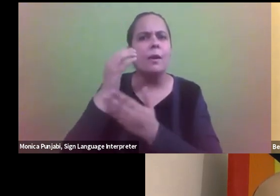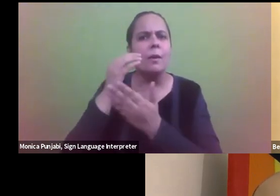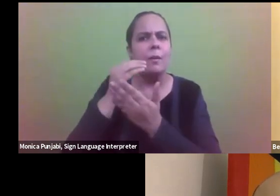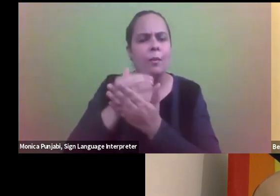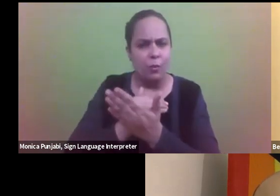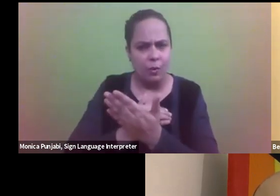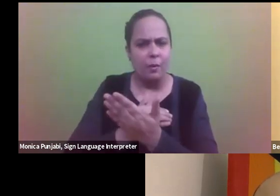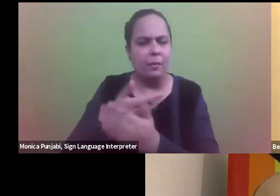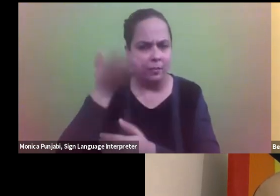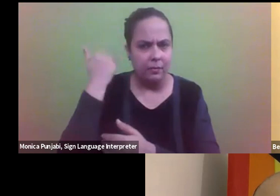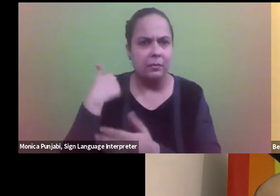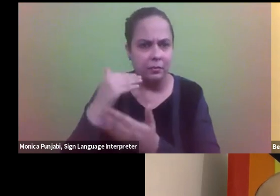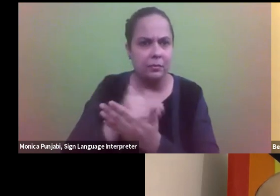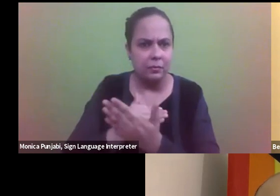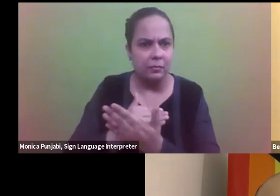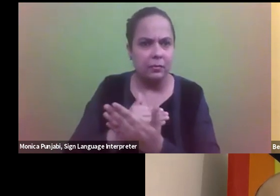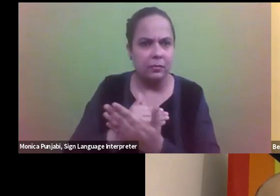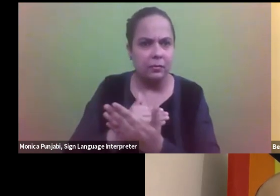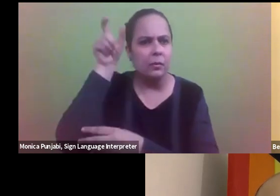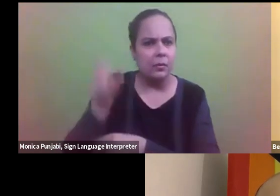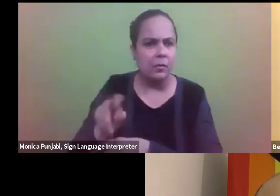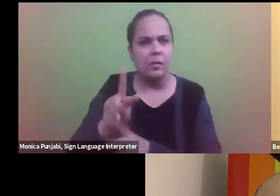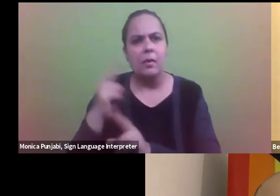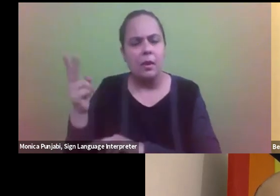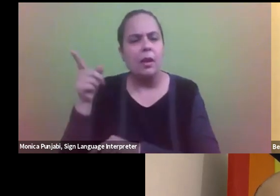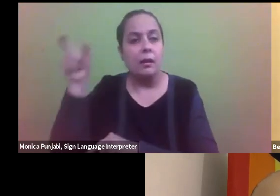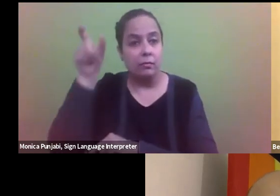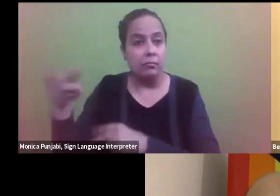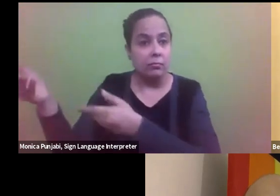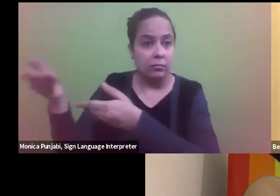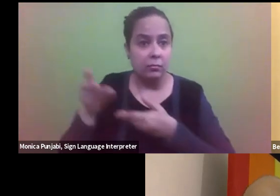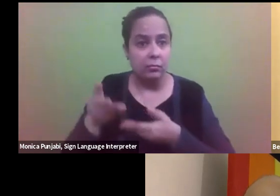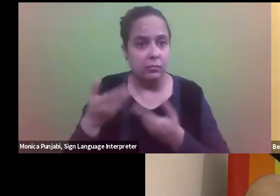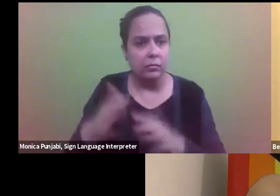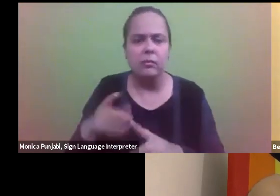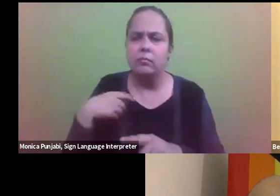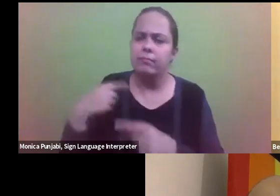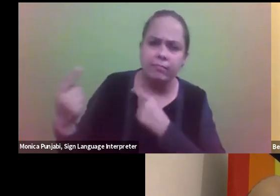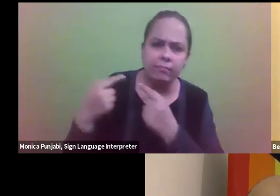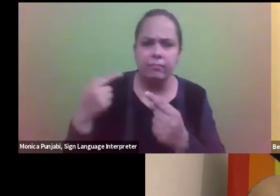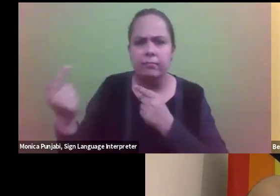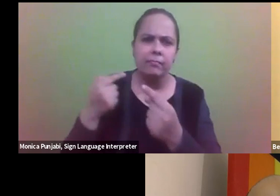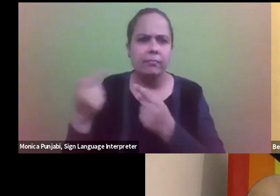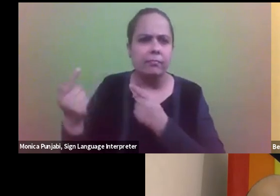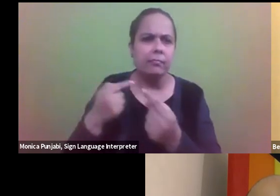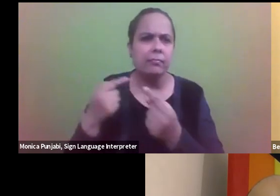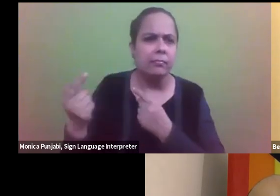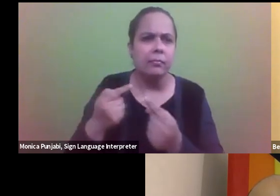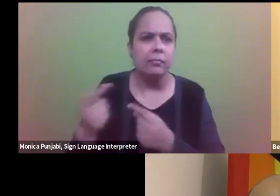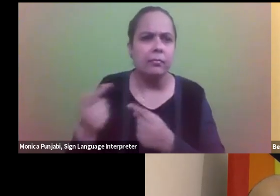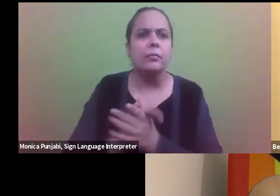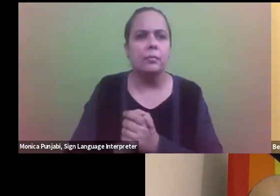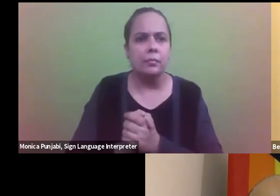activist Suraj Yengde at one of our programs. And he made the argument that caste equality is